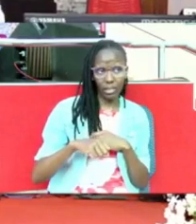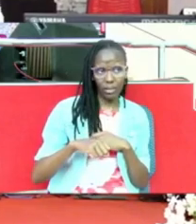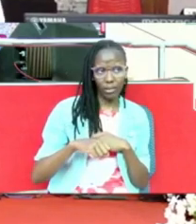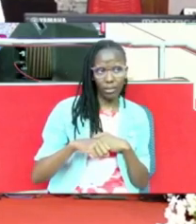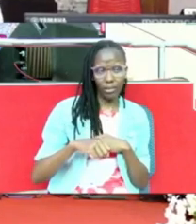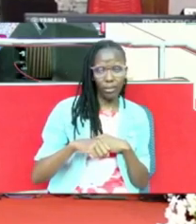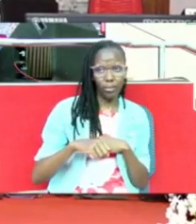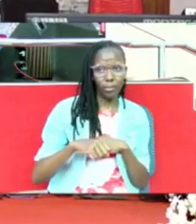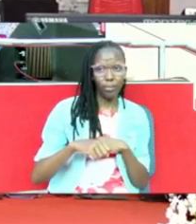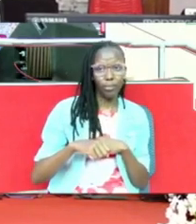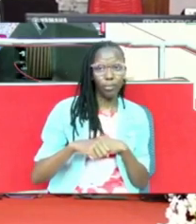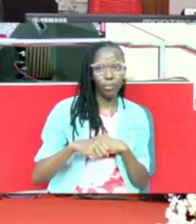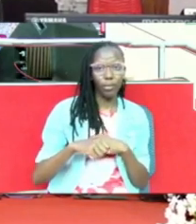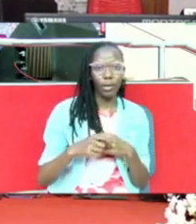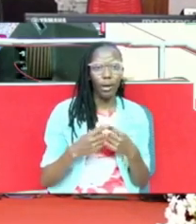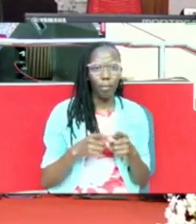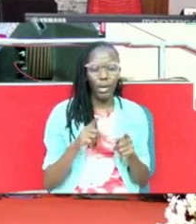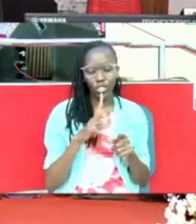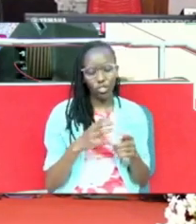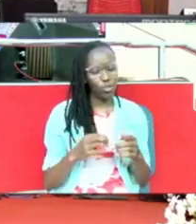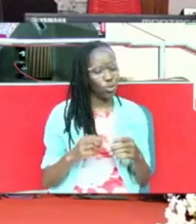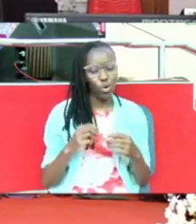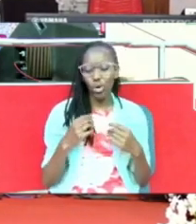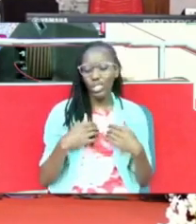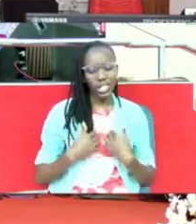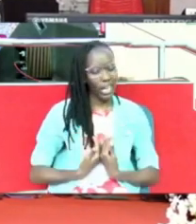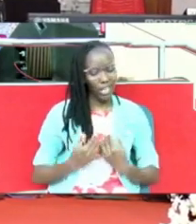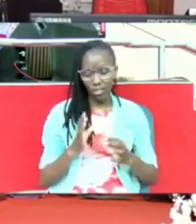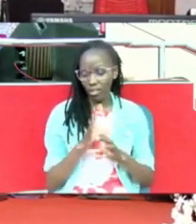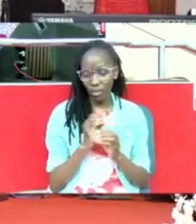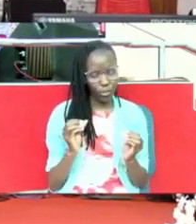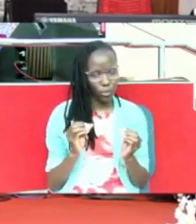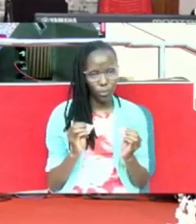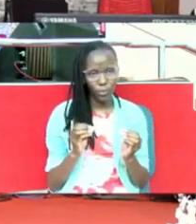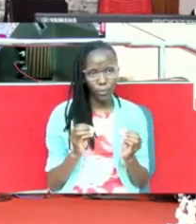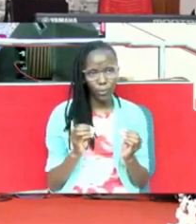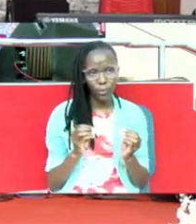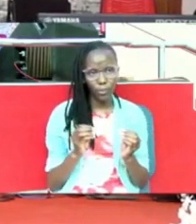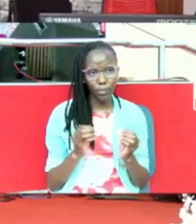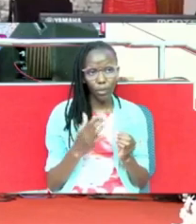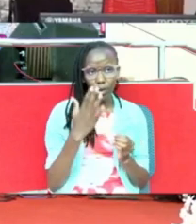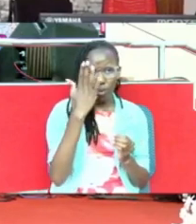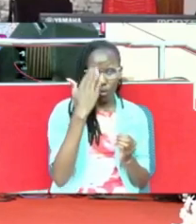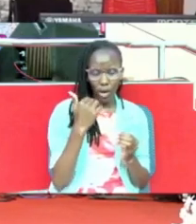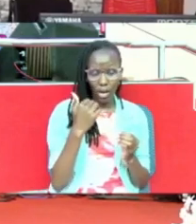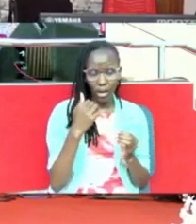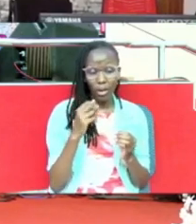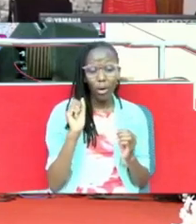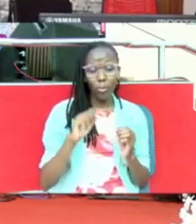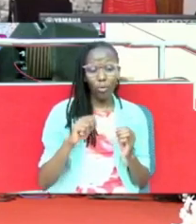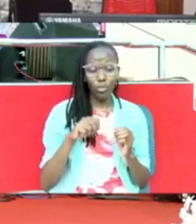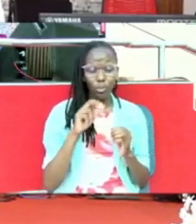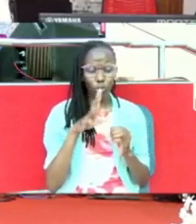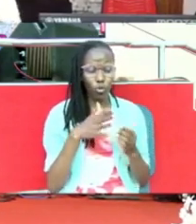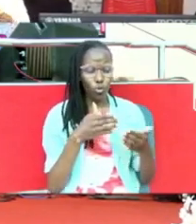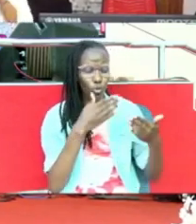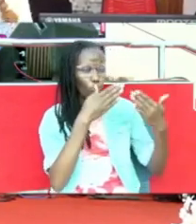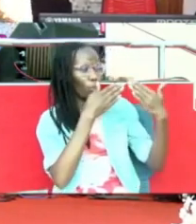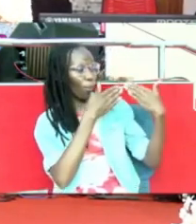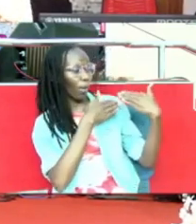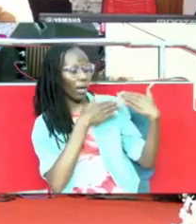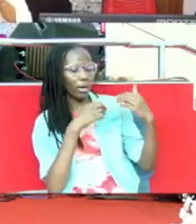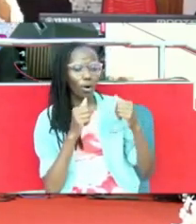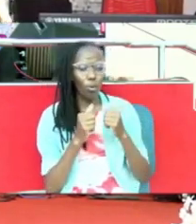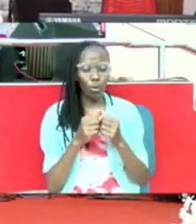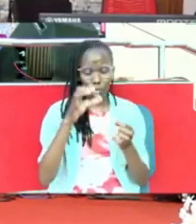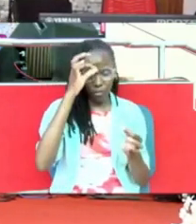wa kutimiza jukumu. But we should not give up. Lakini hatustahili kukata tamaa. Because we can look back in faith and in gratitude. Tuna, kwa sababu